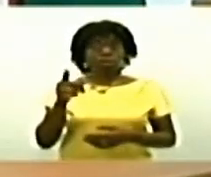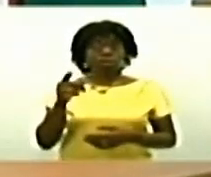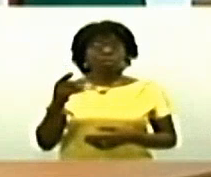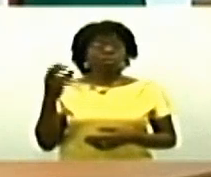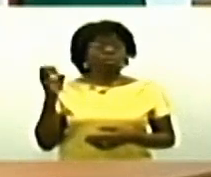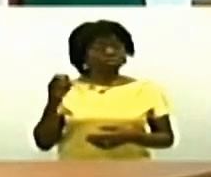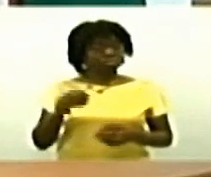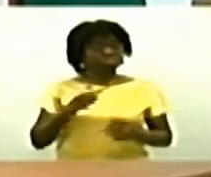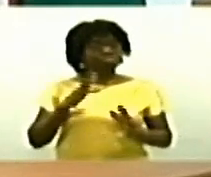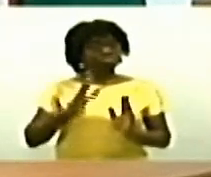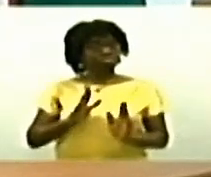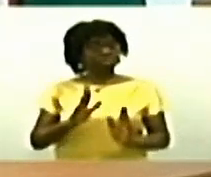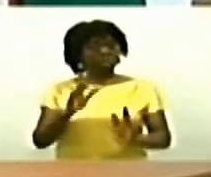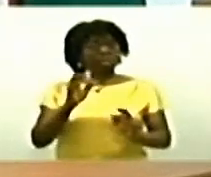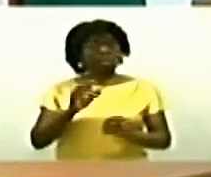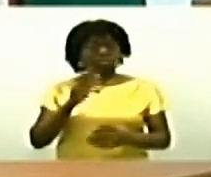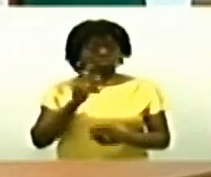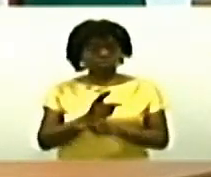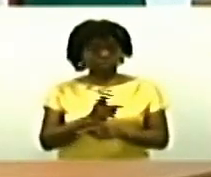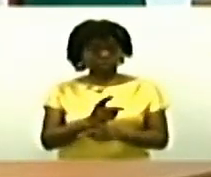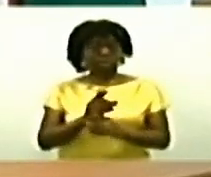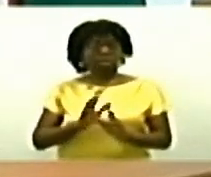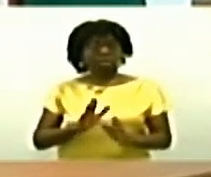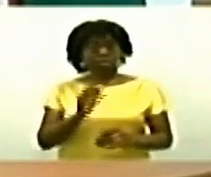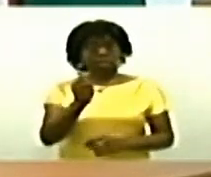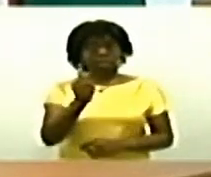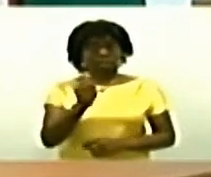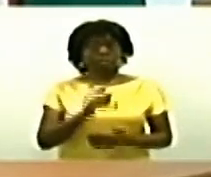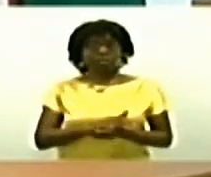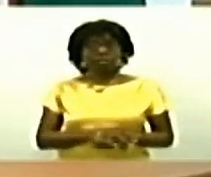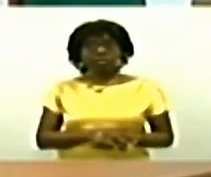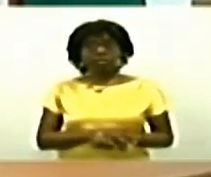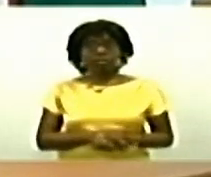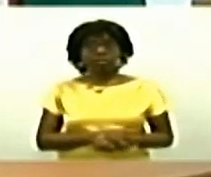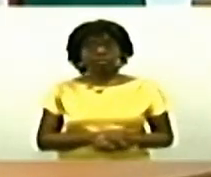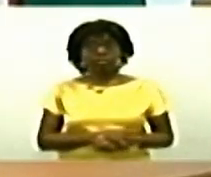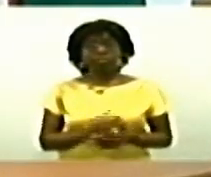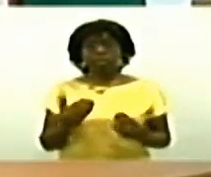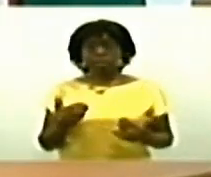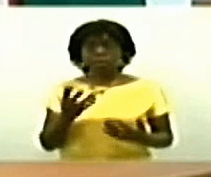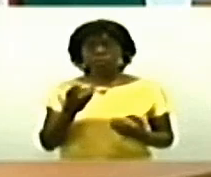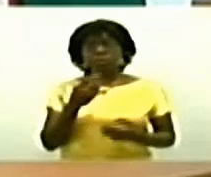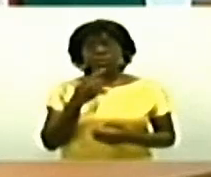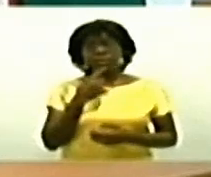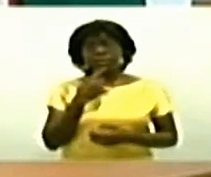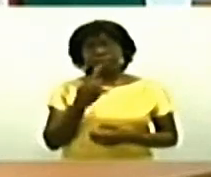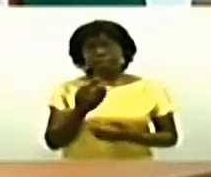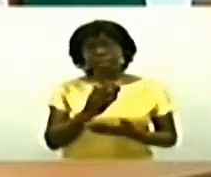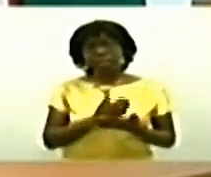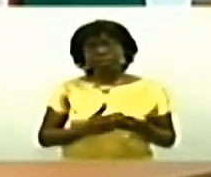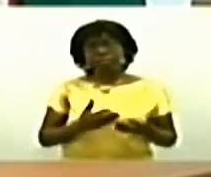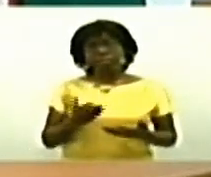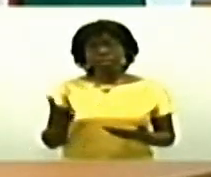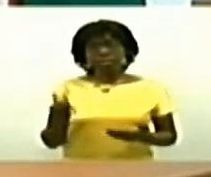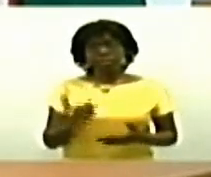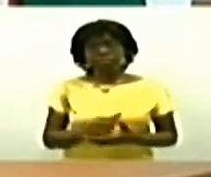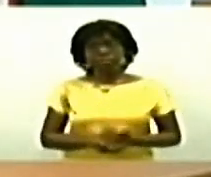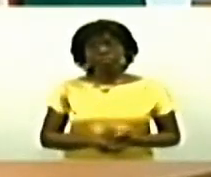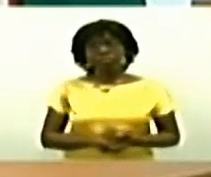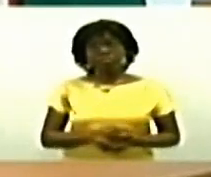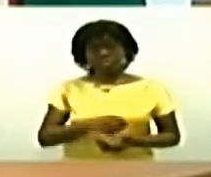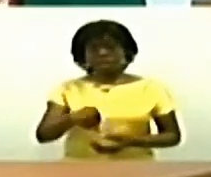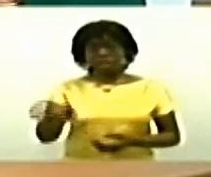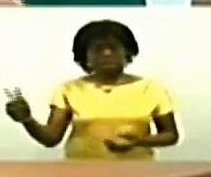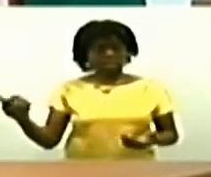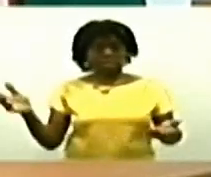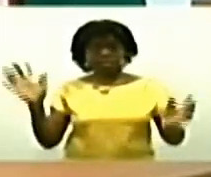normally carry yourself, and of course. Now I want to make a few comments. I think, well, the others, I